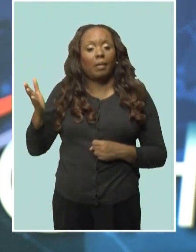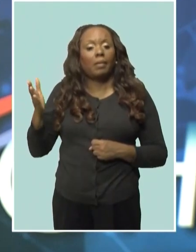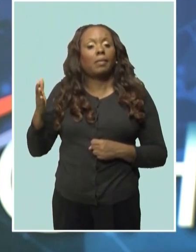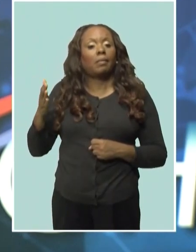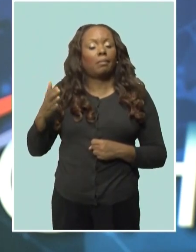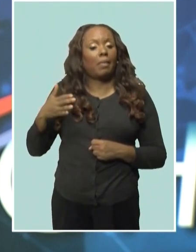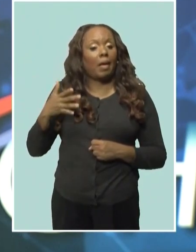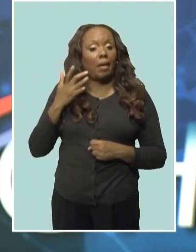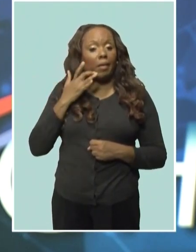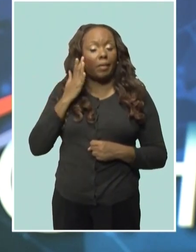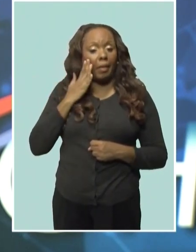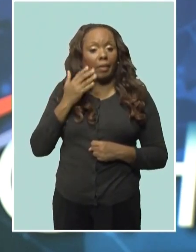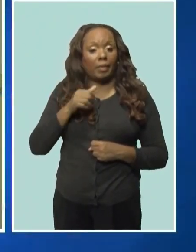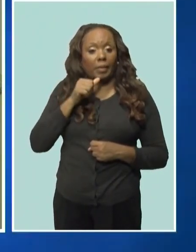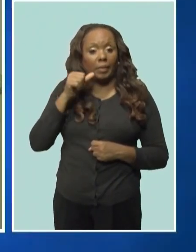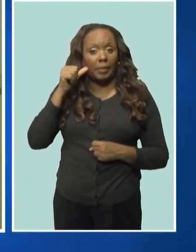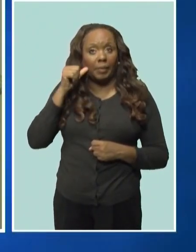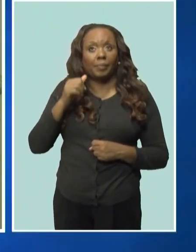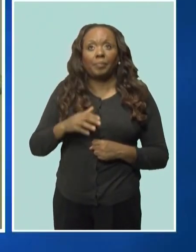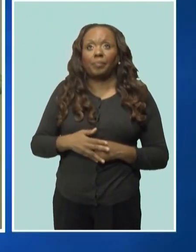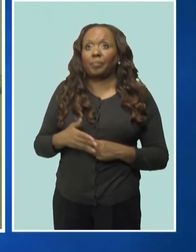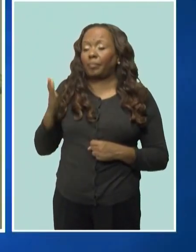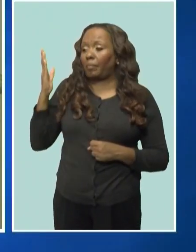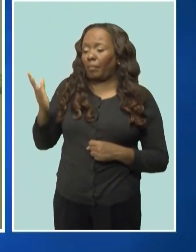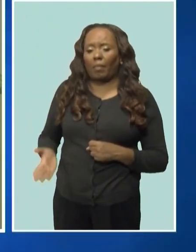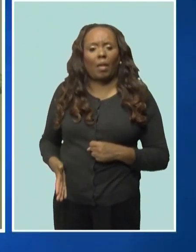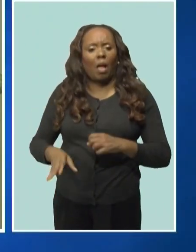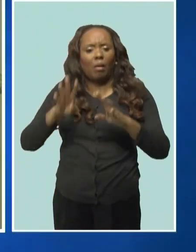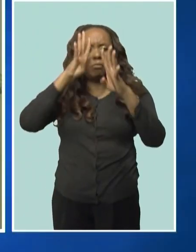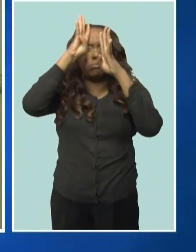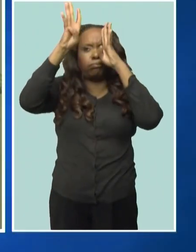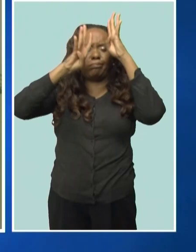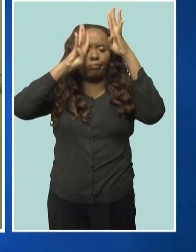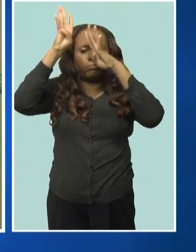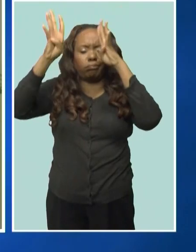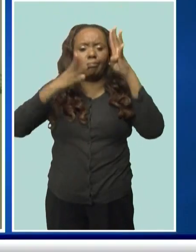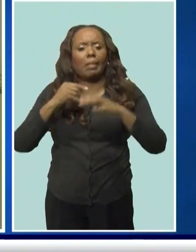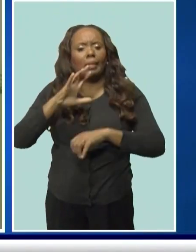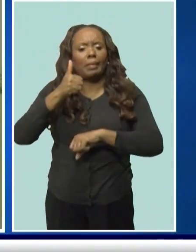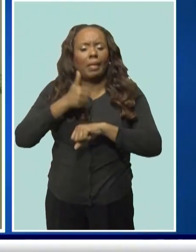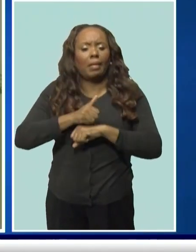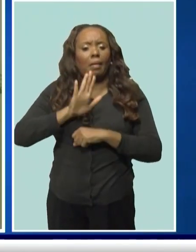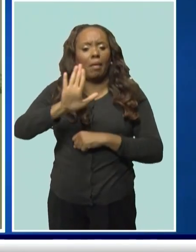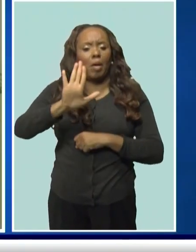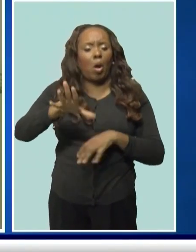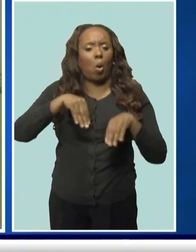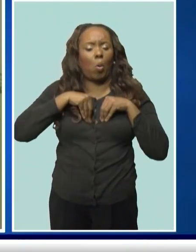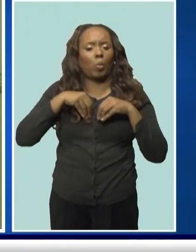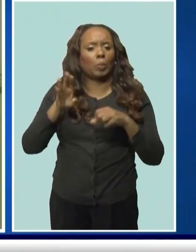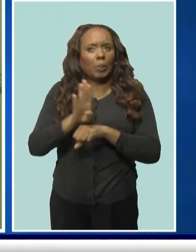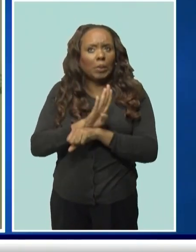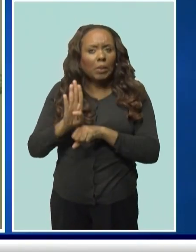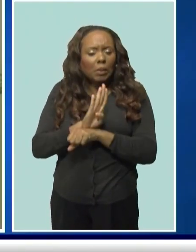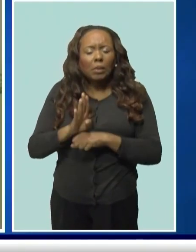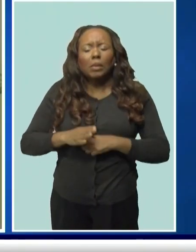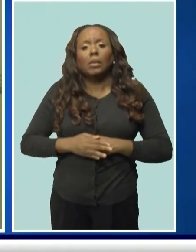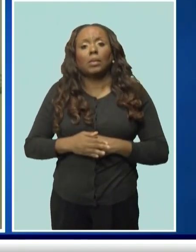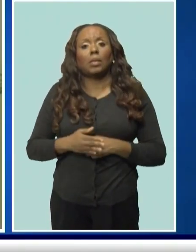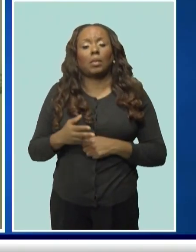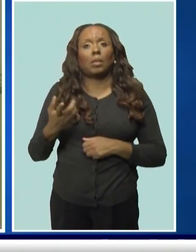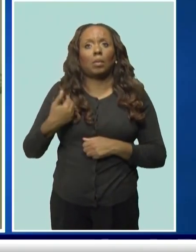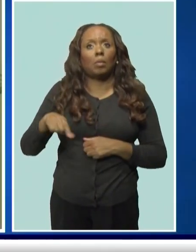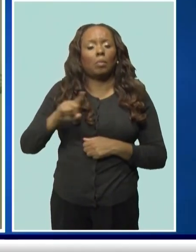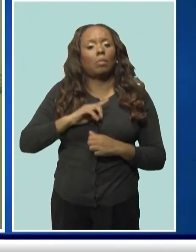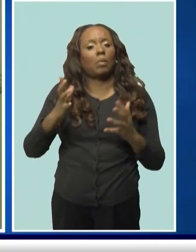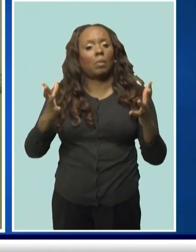Hilton Resort. As it relates to innovation and entrepreneurship, we would like to see